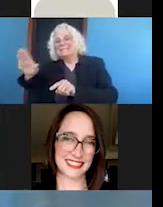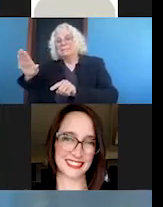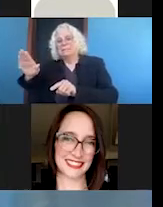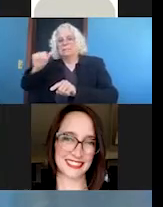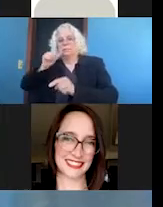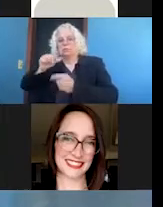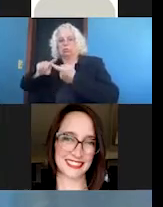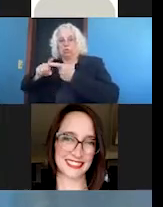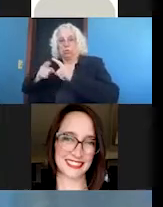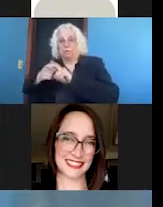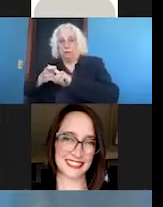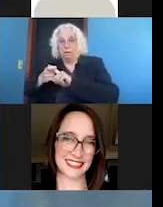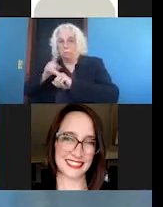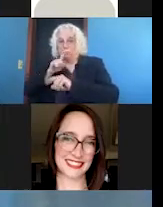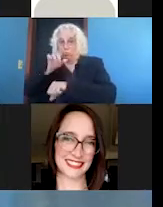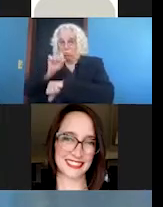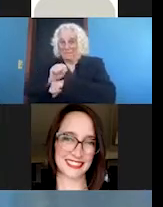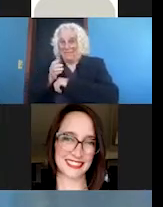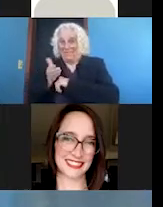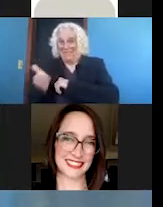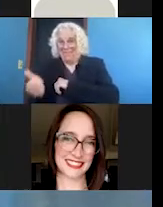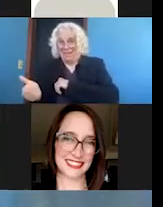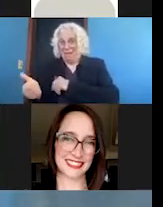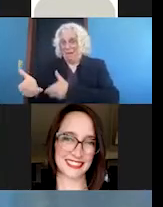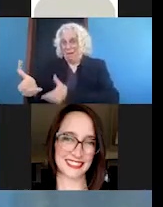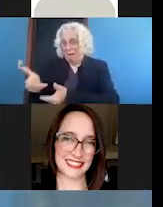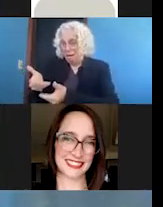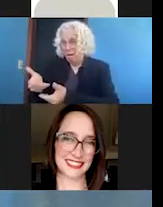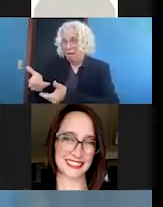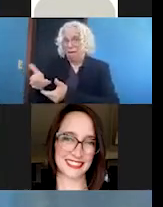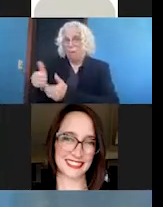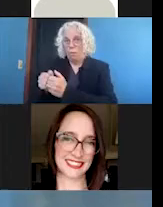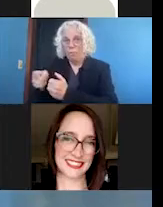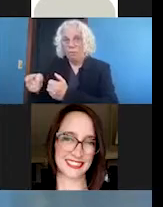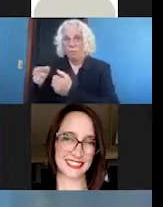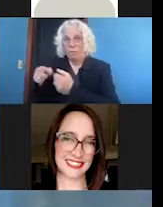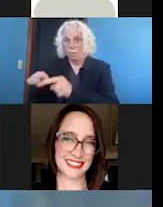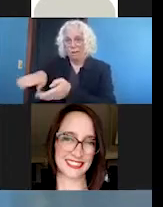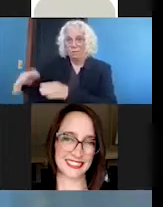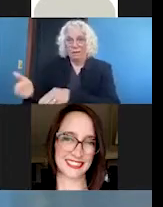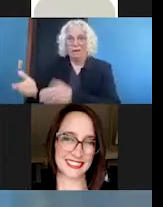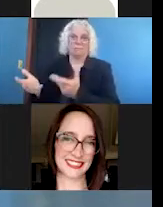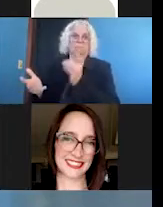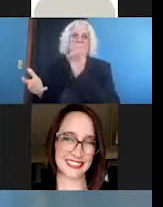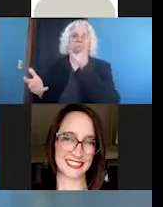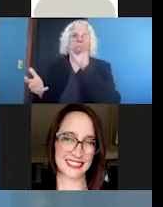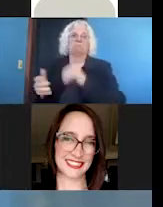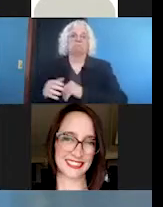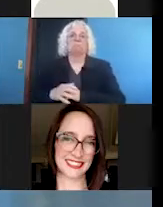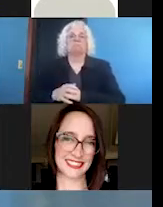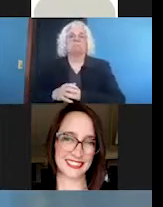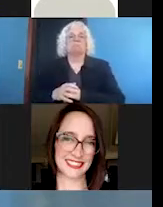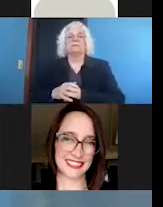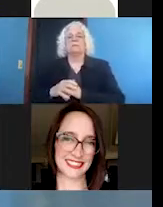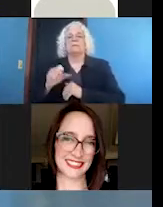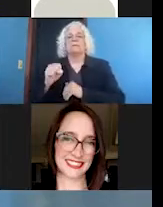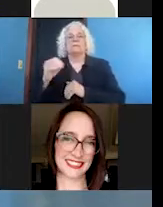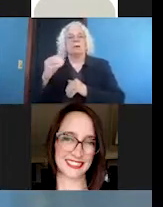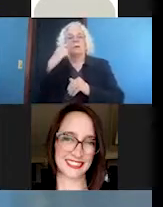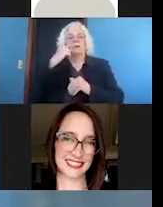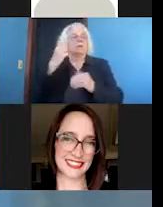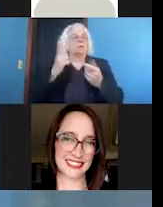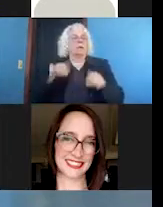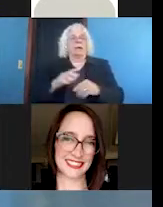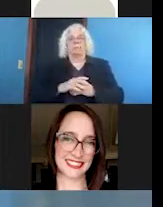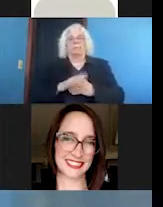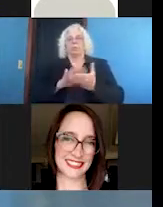carried her, out of the club and watched her die. And so with all that we're experiencing in terms of school closures, in terms of distance learning,